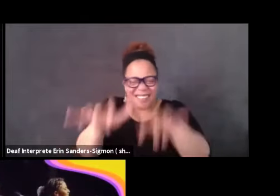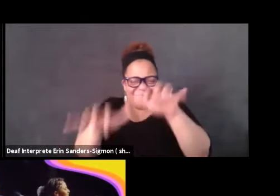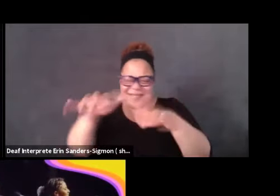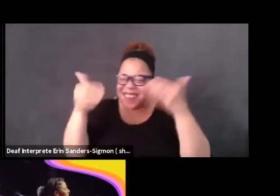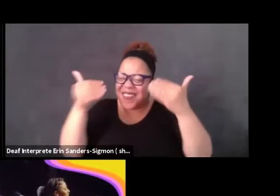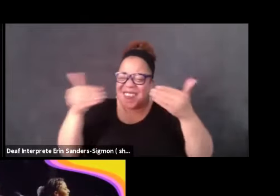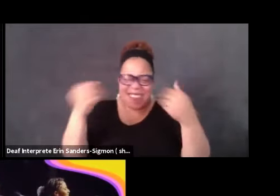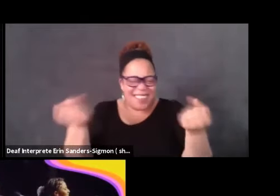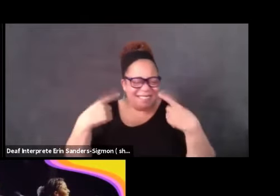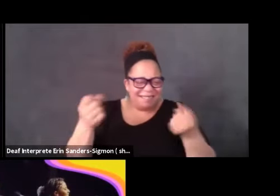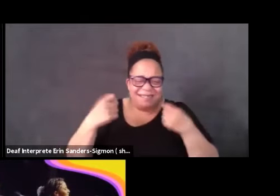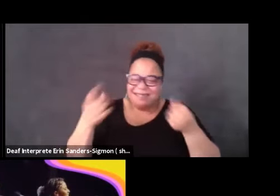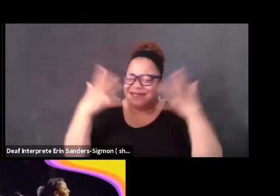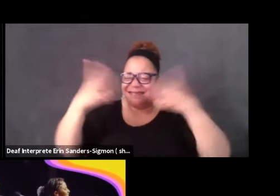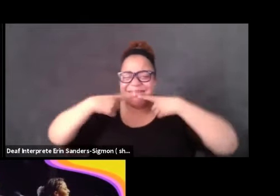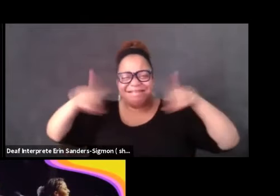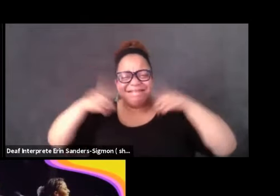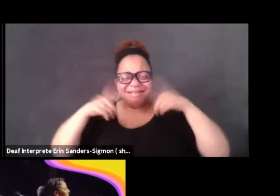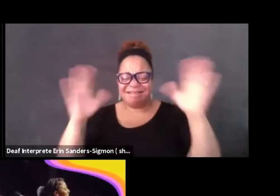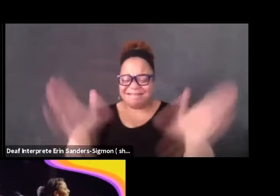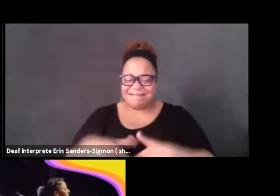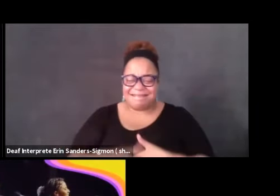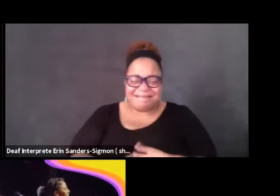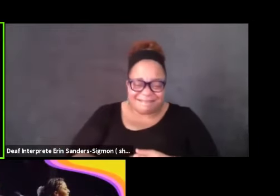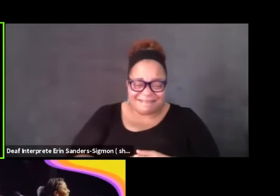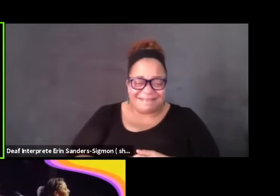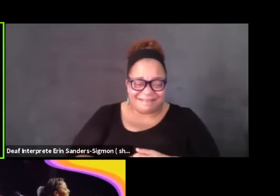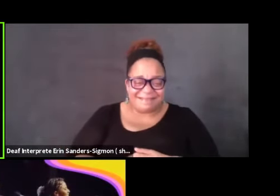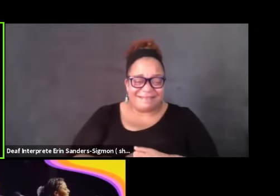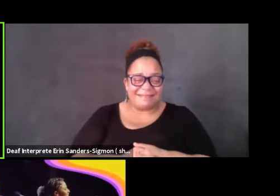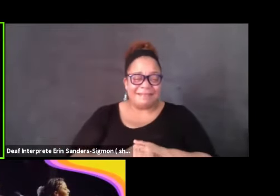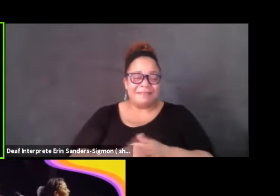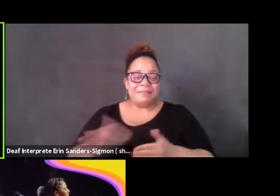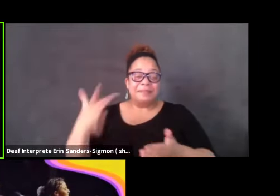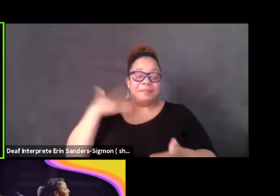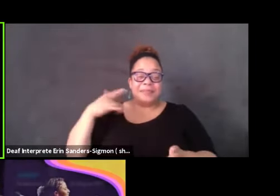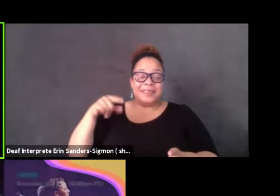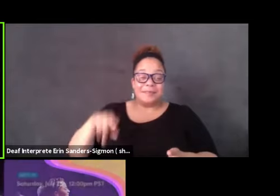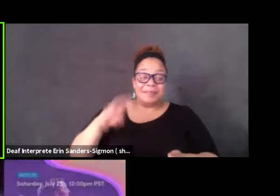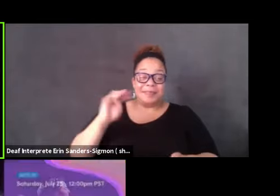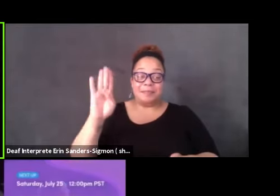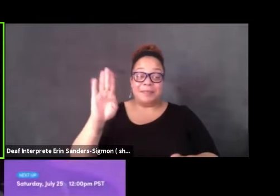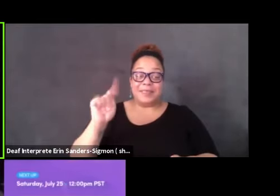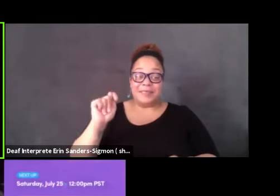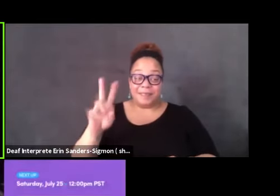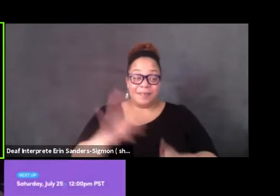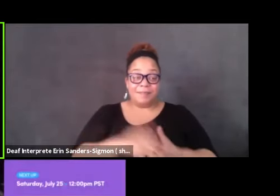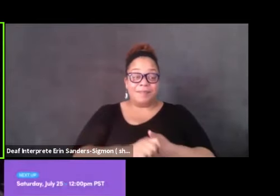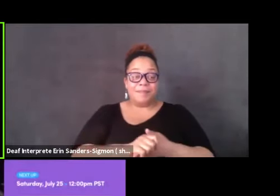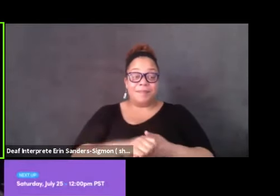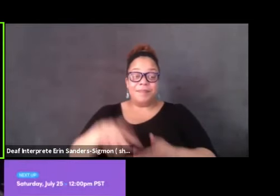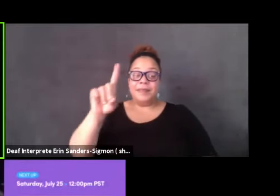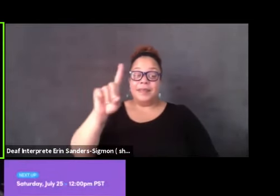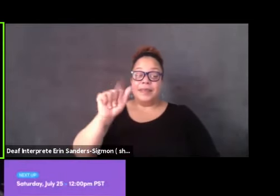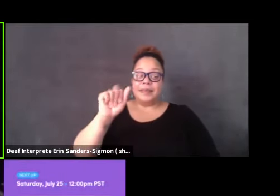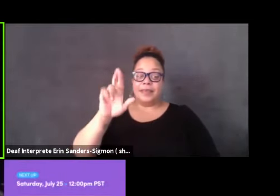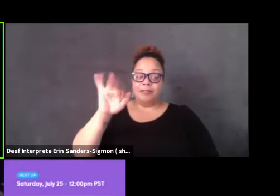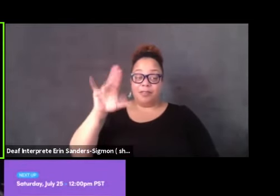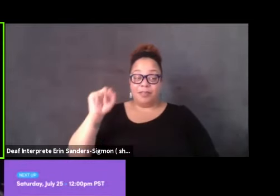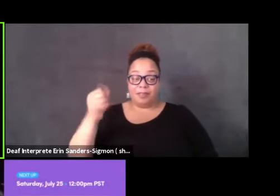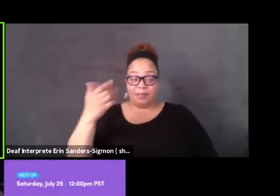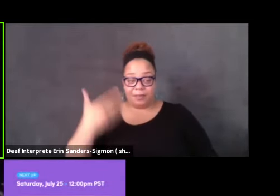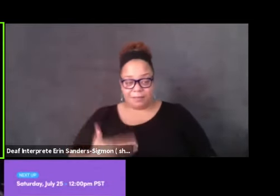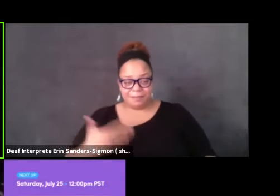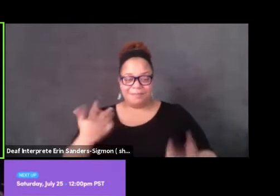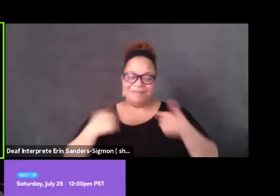in truest Brave New Voices fashion, Darius has the esteemed privilege,